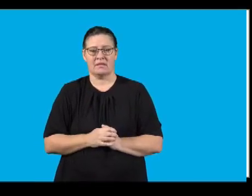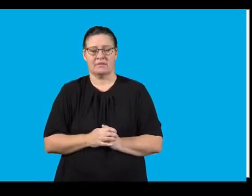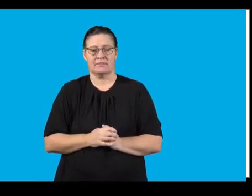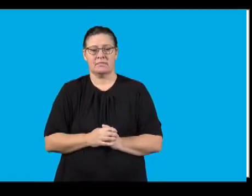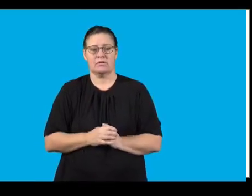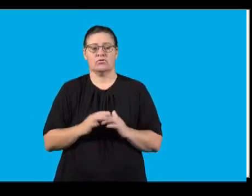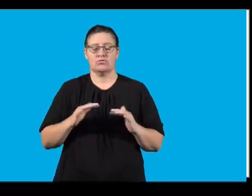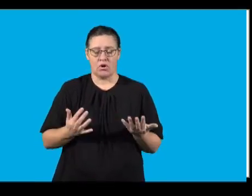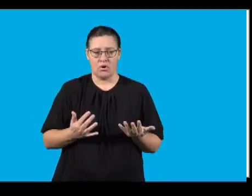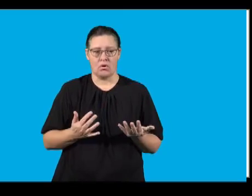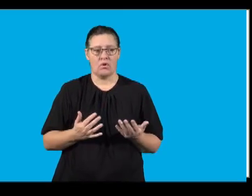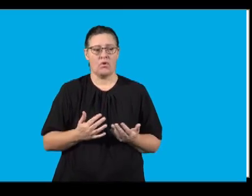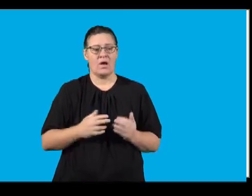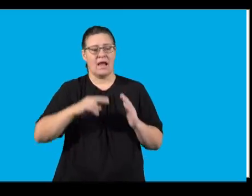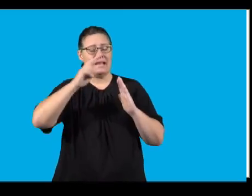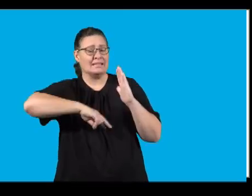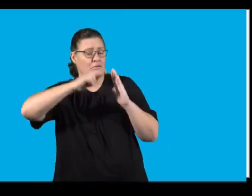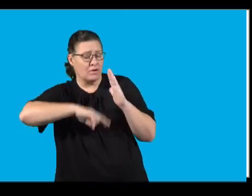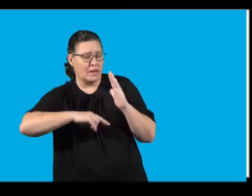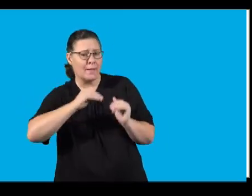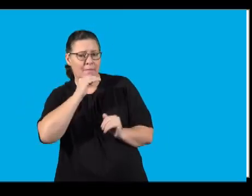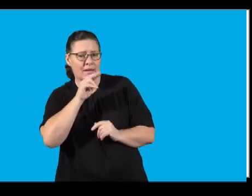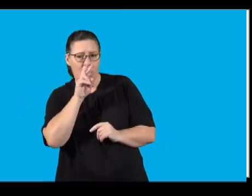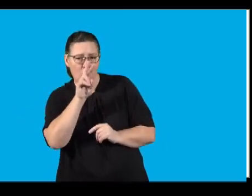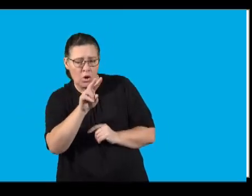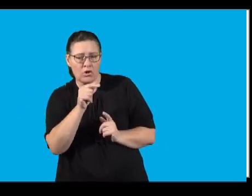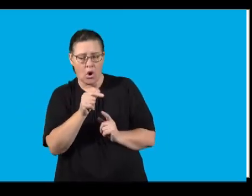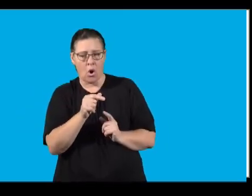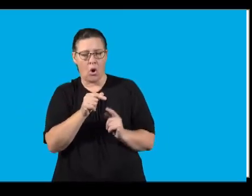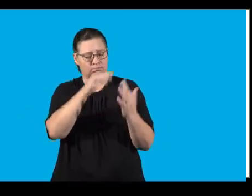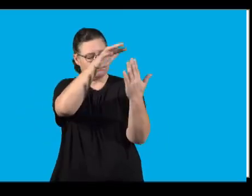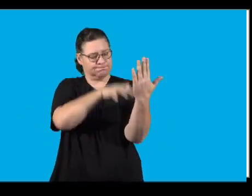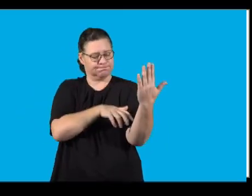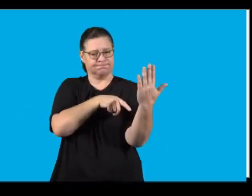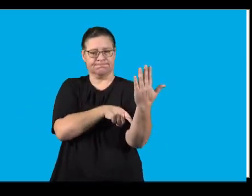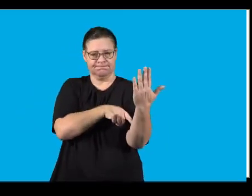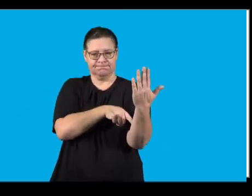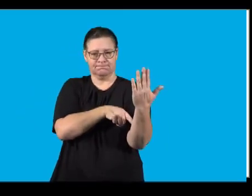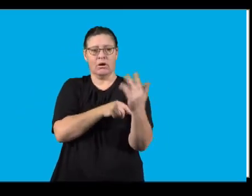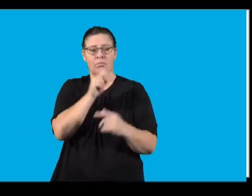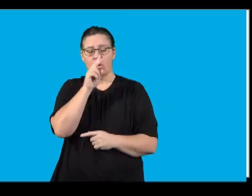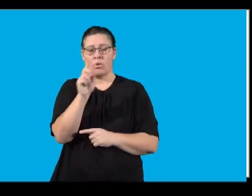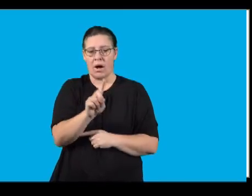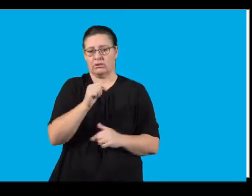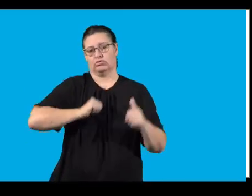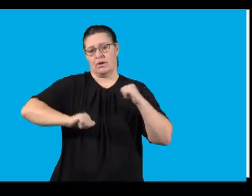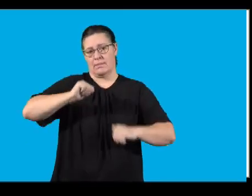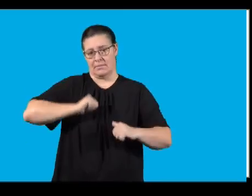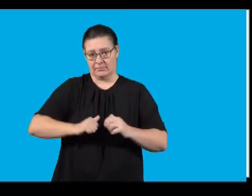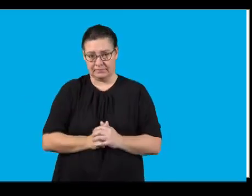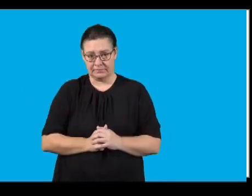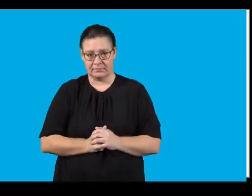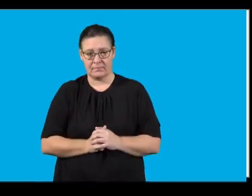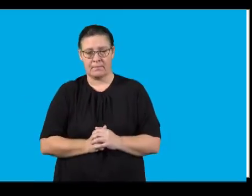literally, all right? So literary, we'll be looking at your prose text, and in our case today, we're going to be looking at our